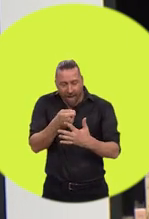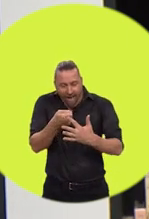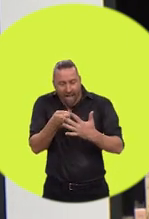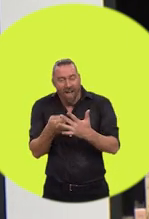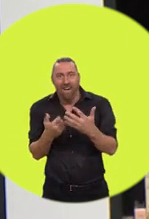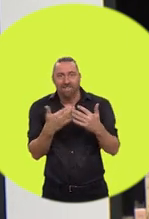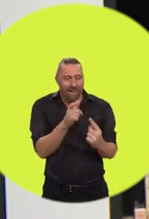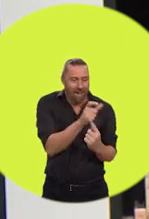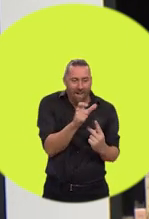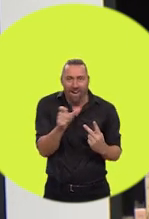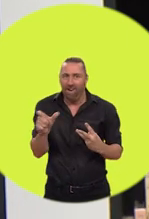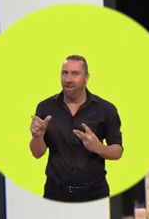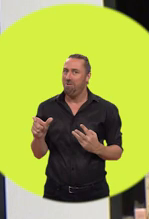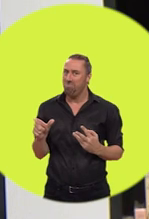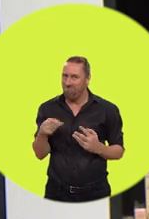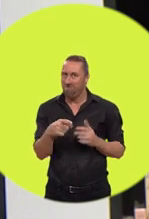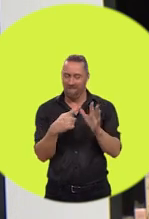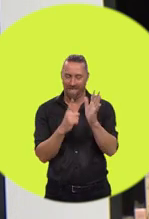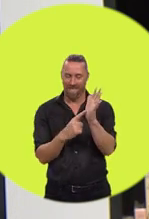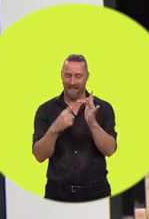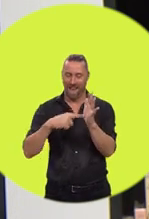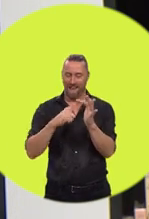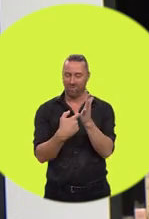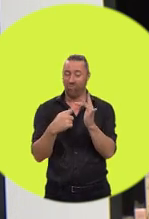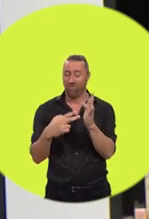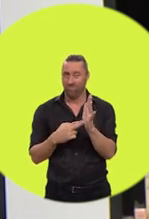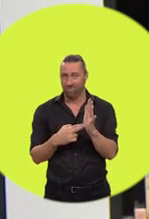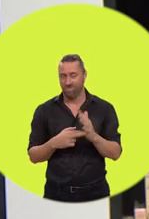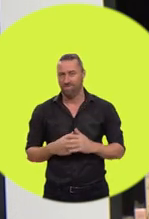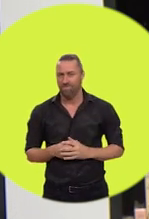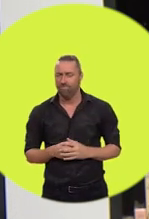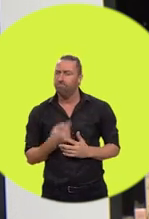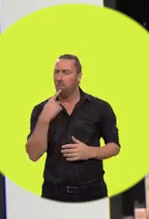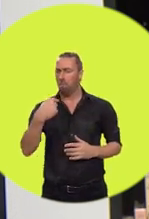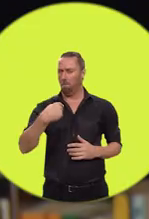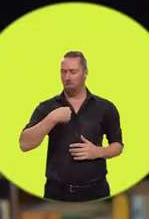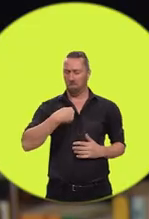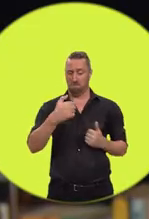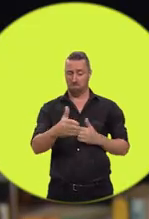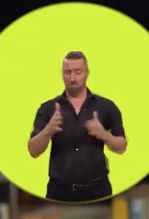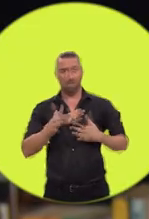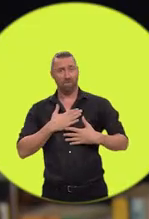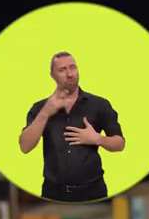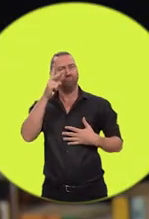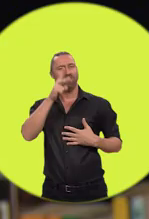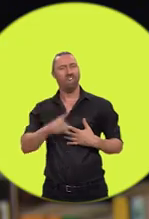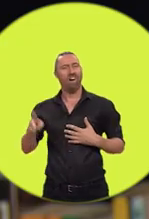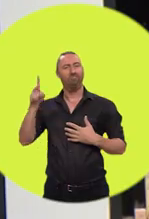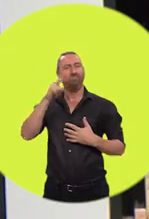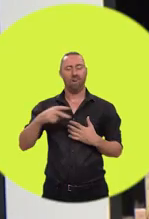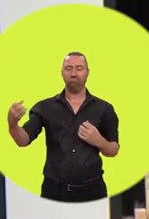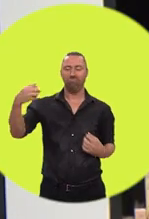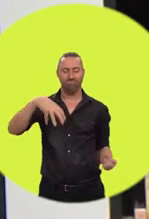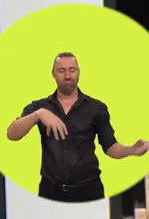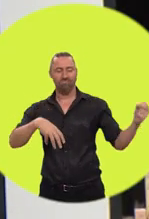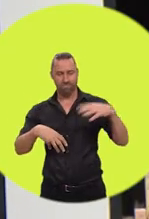sound. I wonder if you can help me. I want to recycle some items, but I can